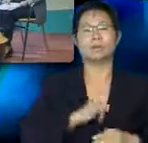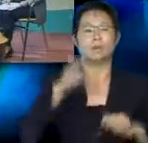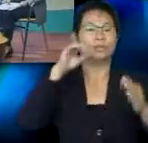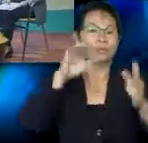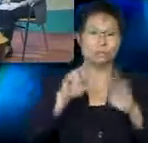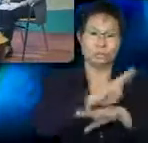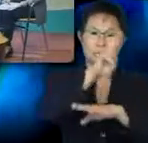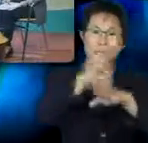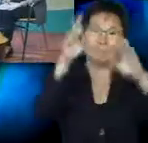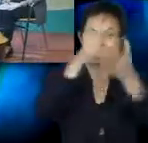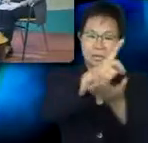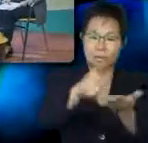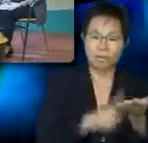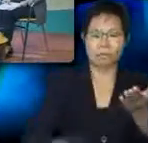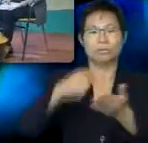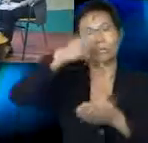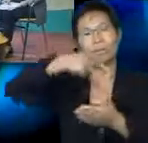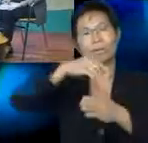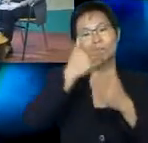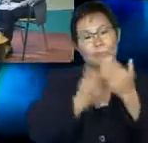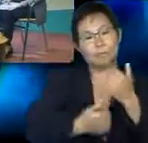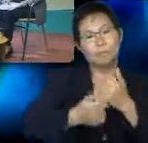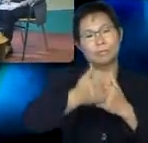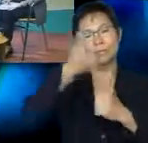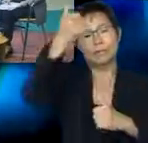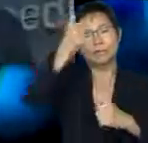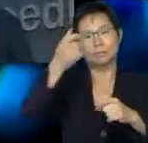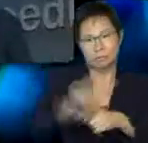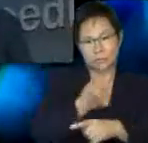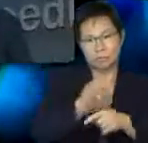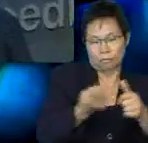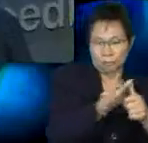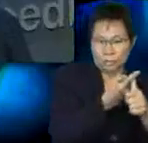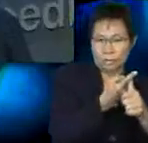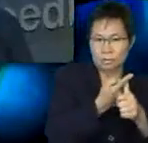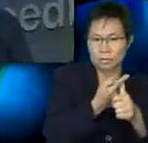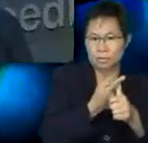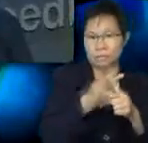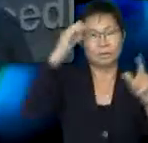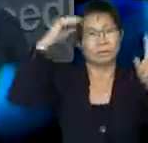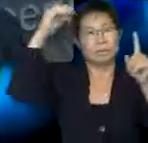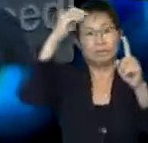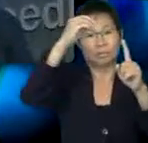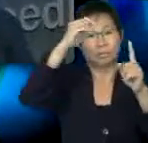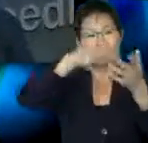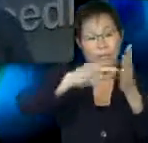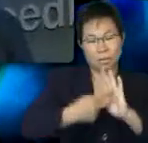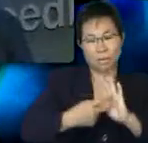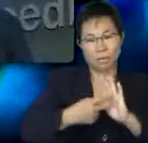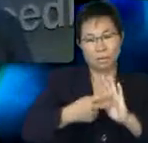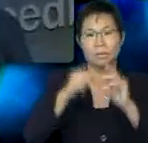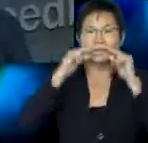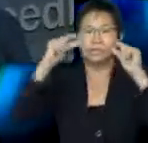and expand upon this notion of best practice. First, the definition covers a